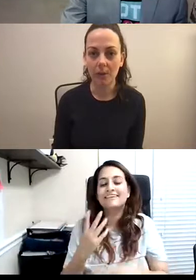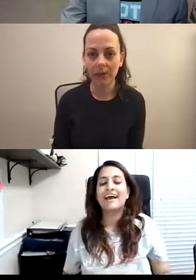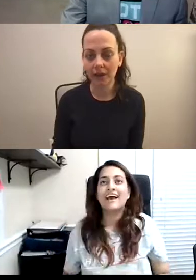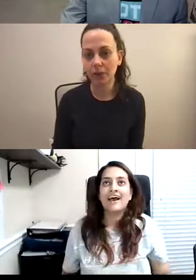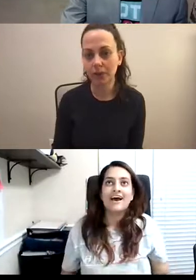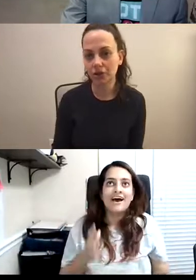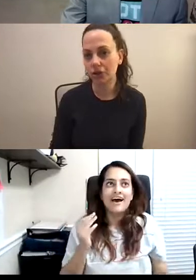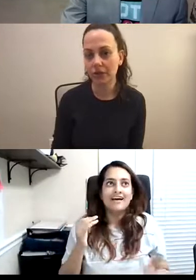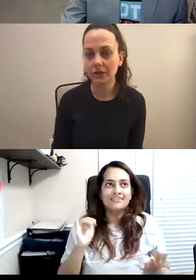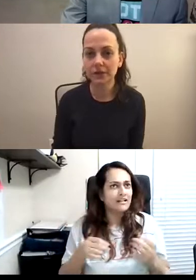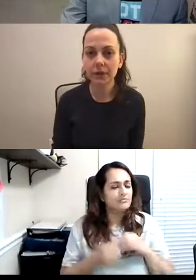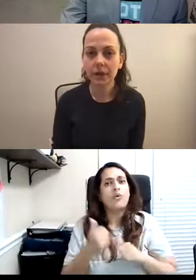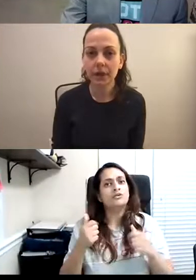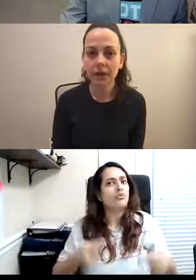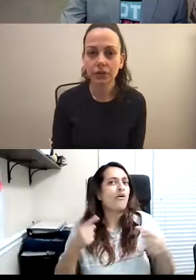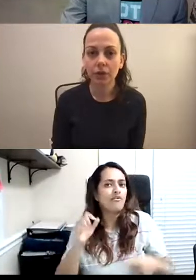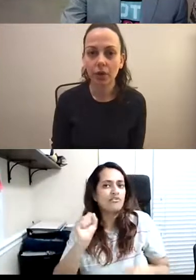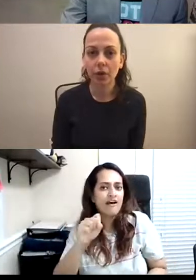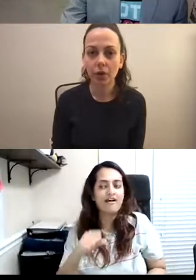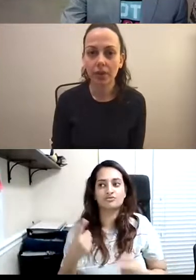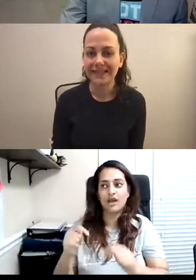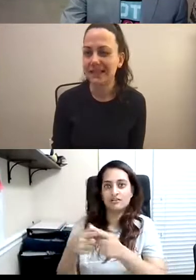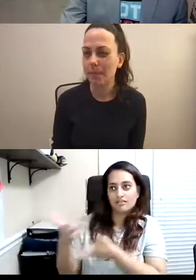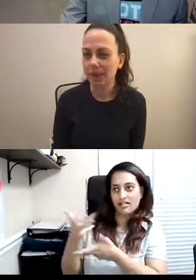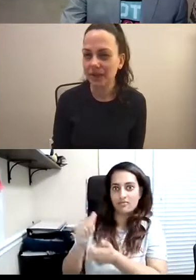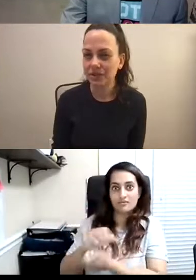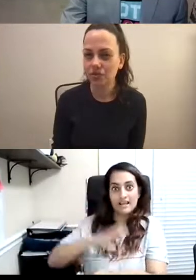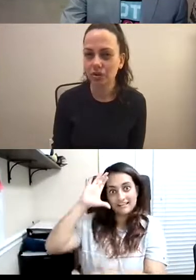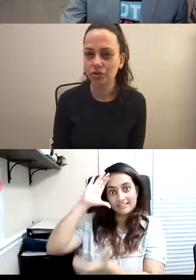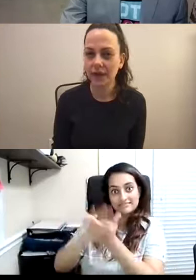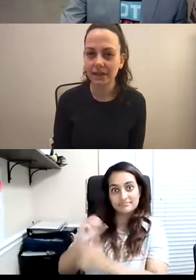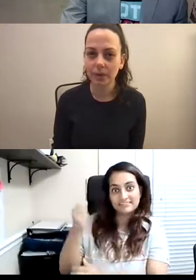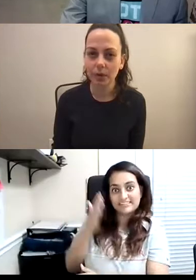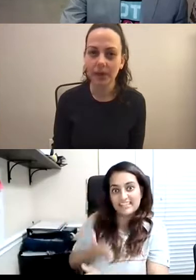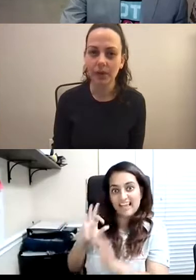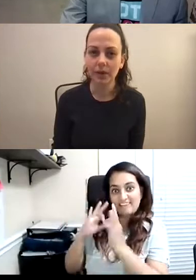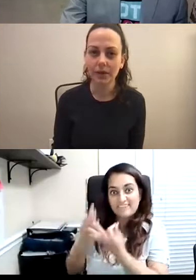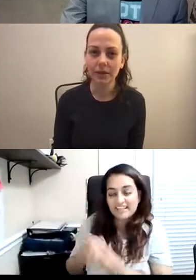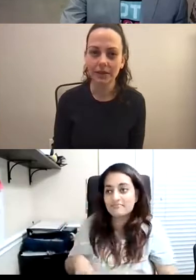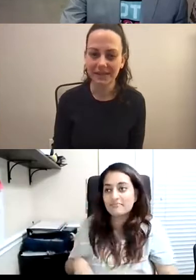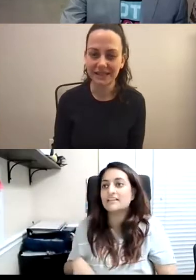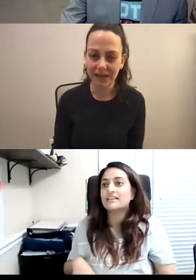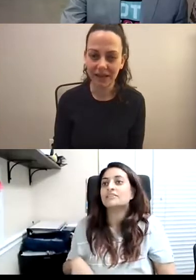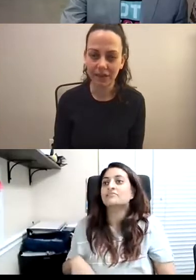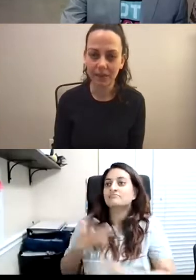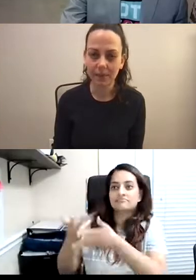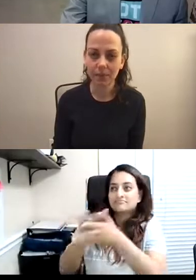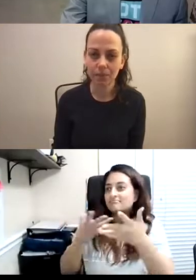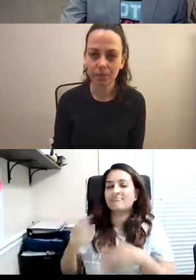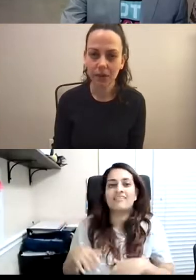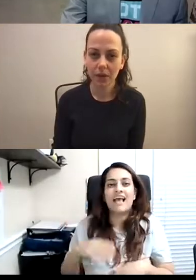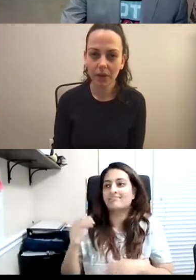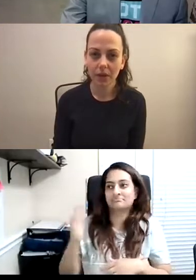the common language around. So that's the biggest struggle, trying to communicate with my husband's side of the